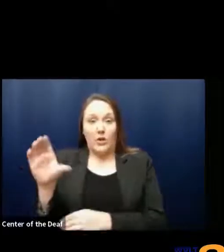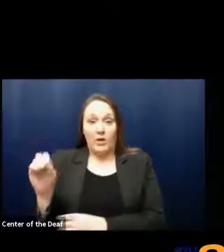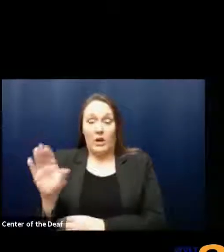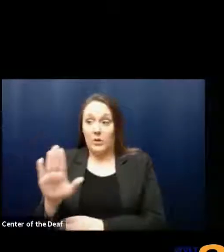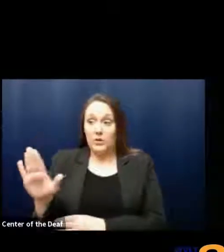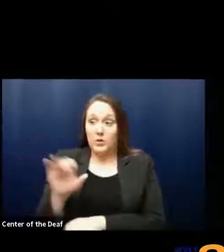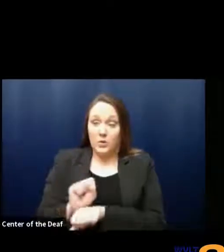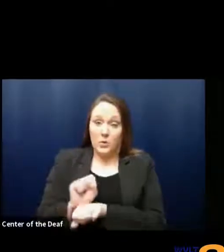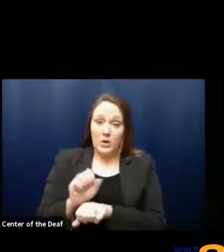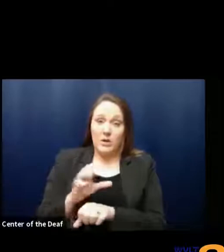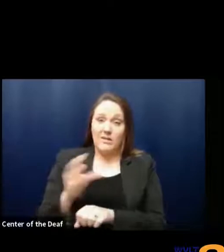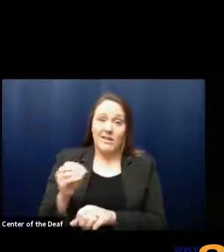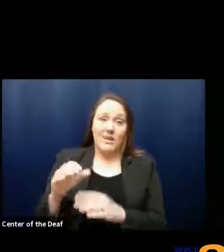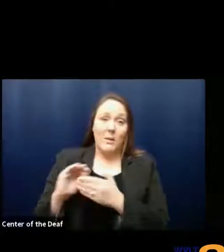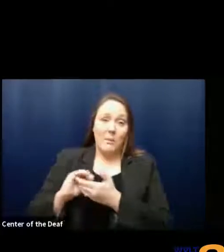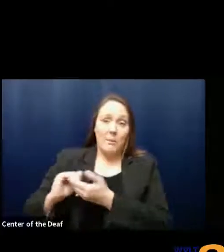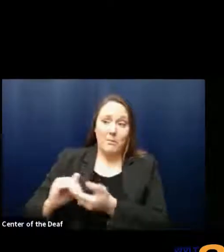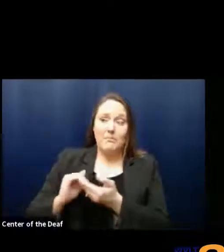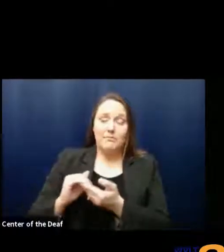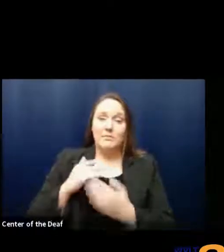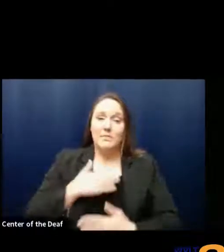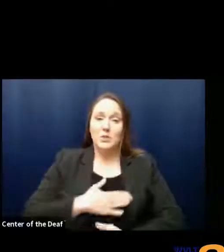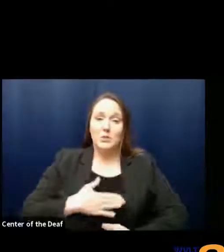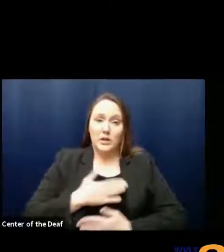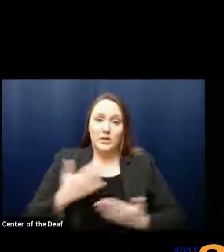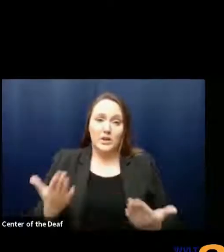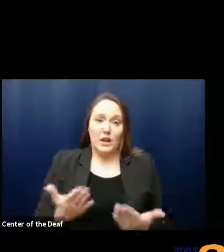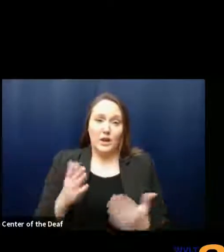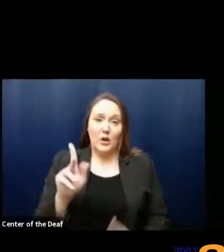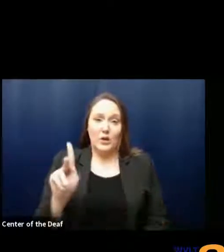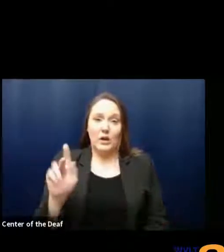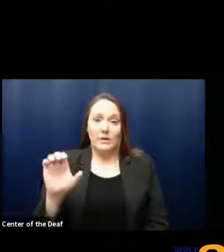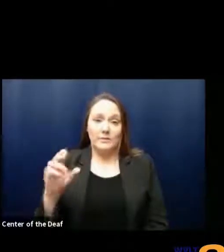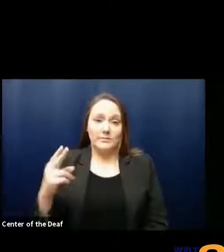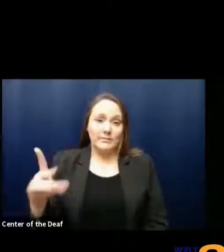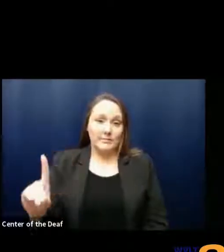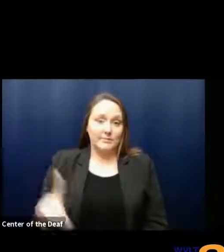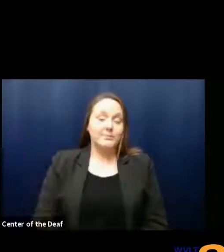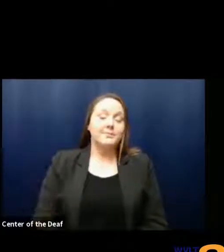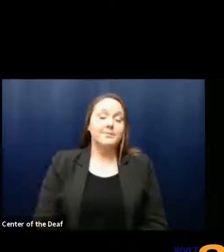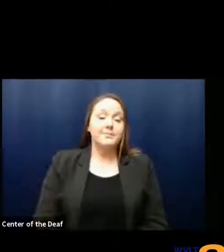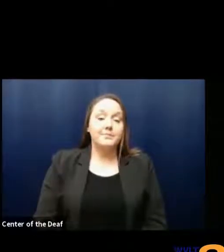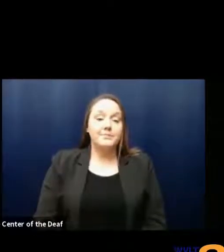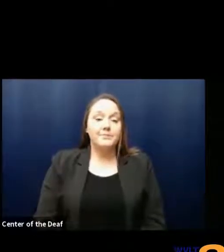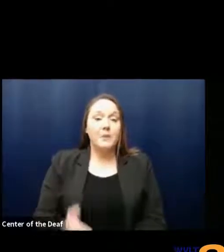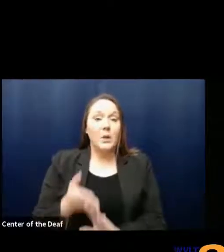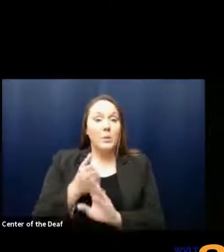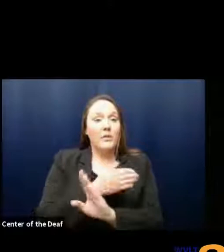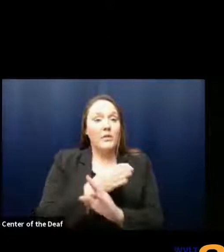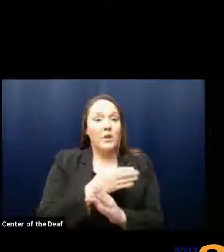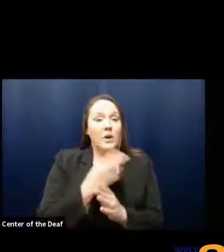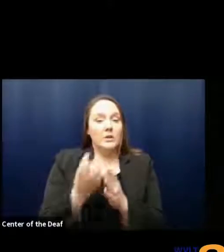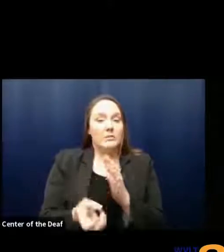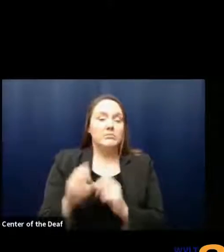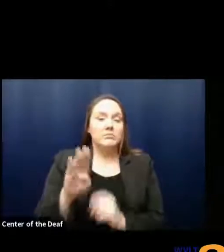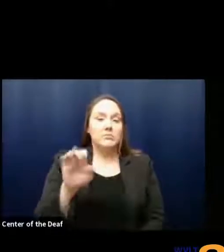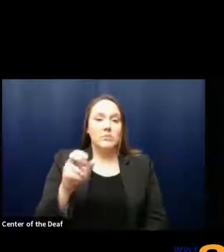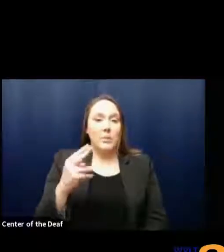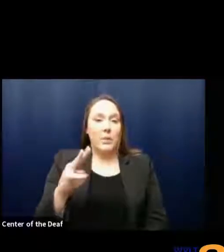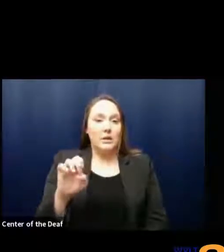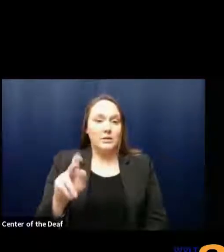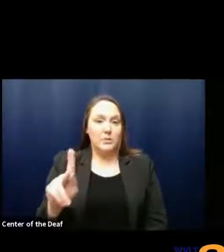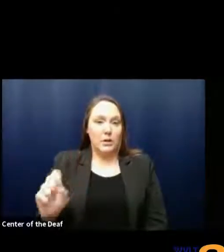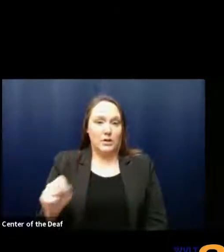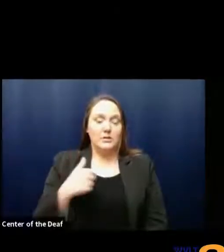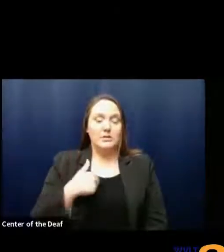extremely appreciated by all of us here at Knox County Health Department. Before we dive into the benchmarks, I want to reiterate some